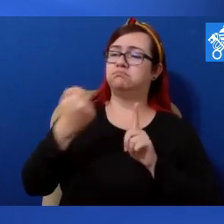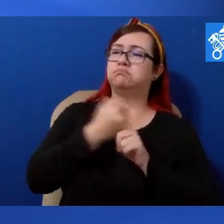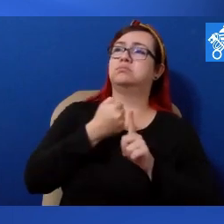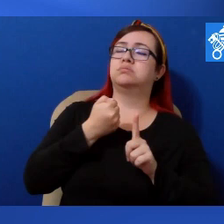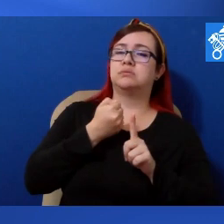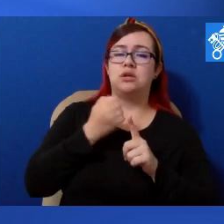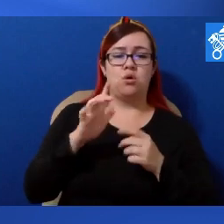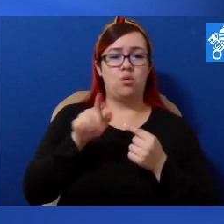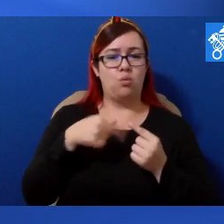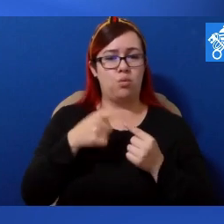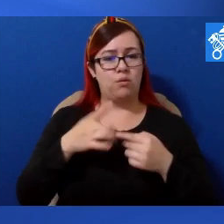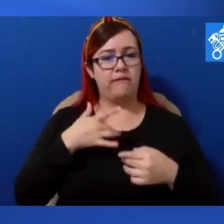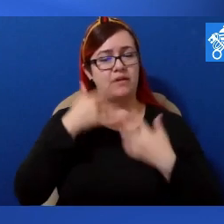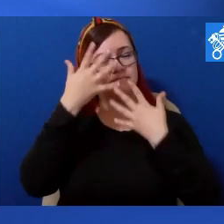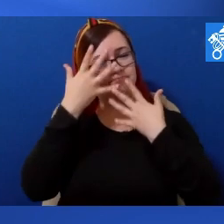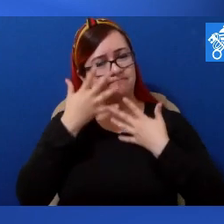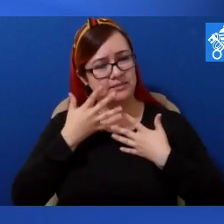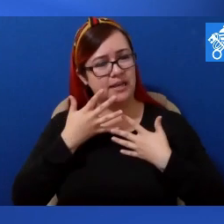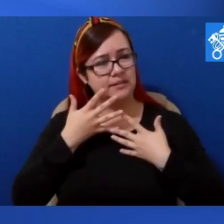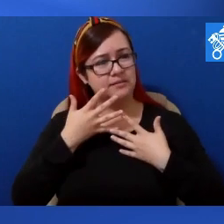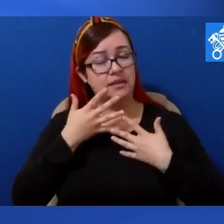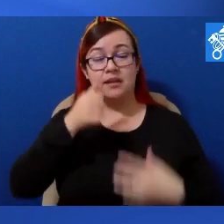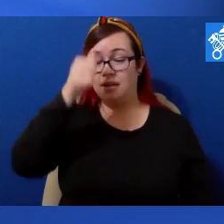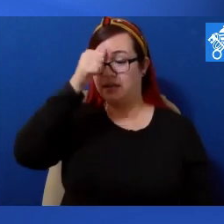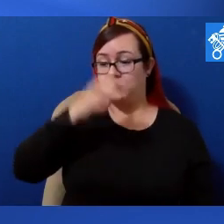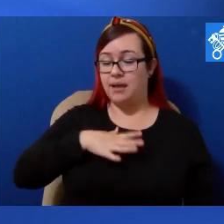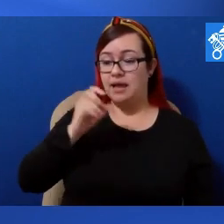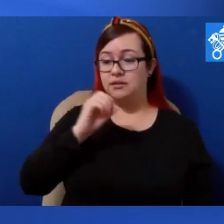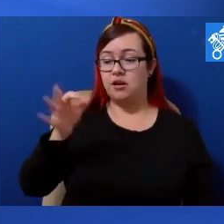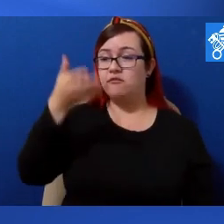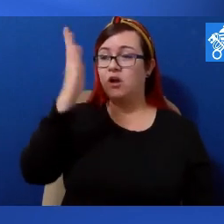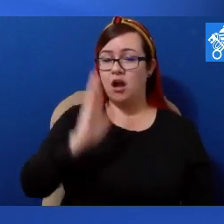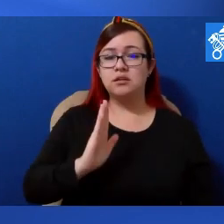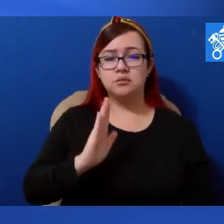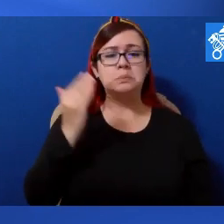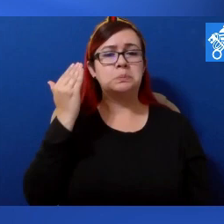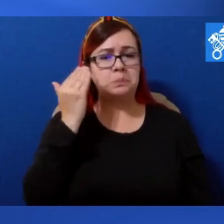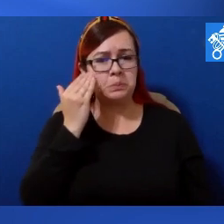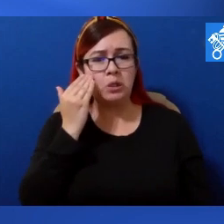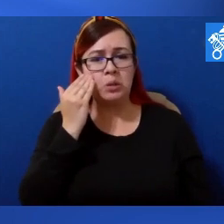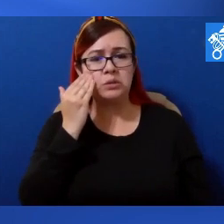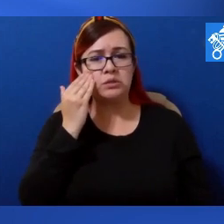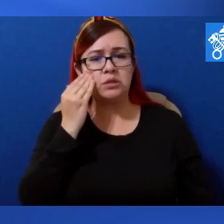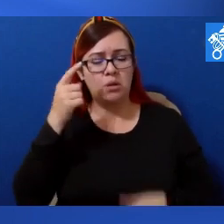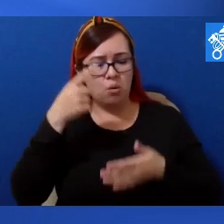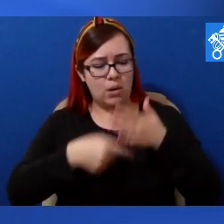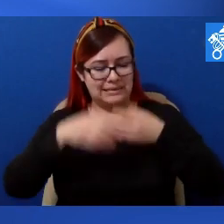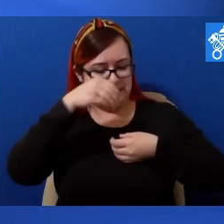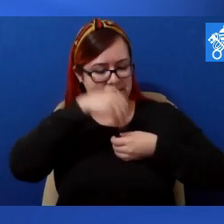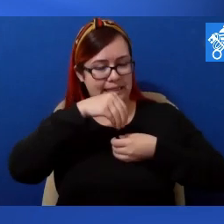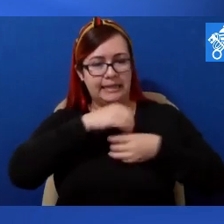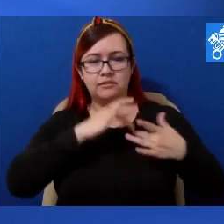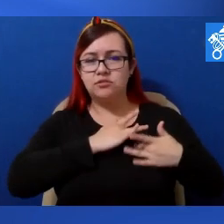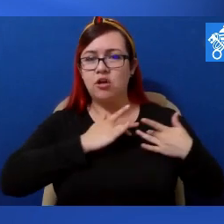God touches our hearts, even in desolation. The man of God knows how to notice in